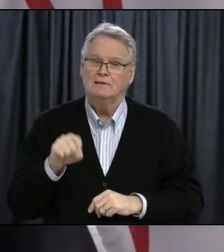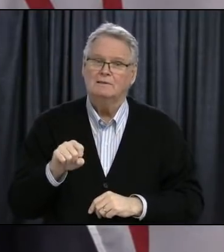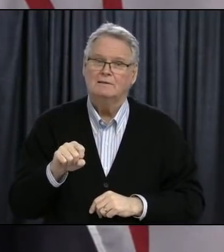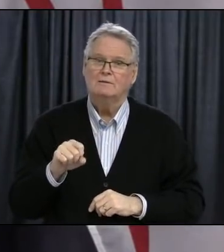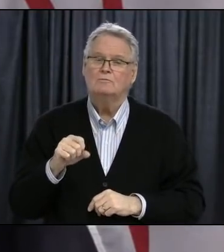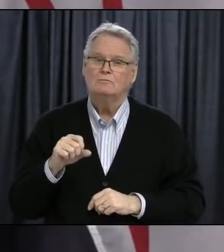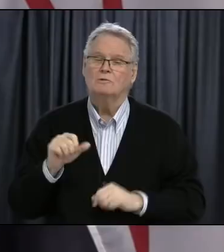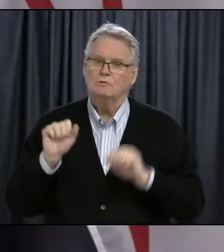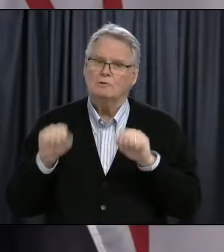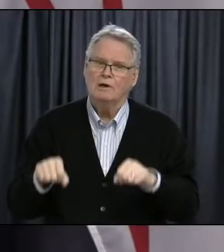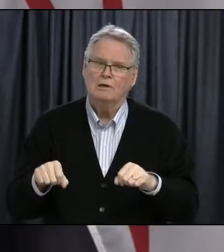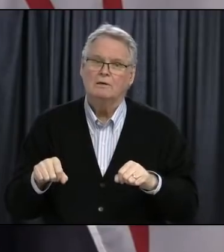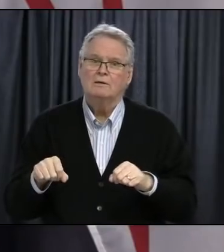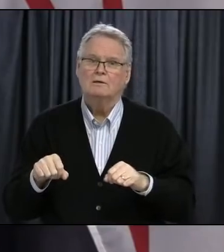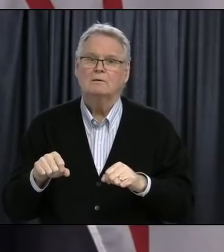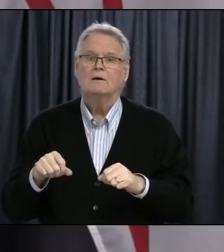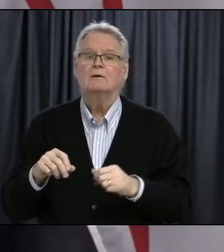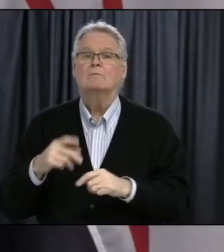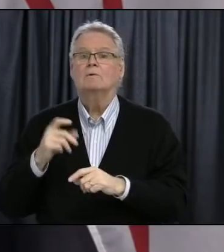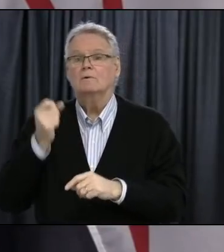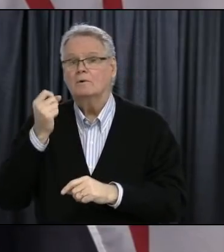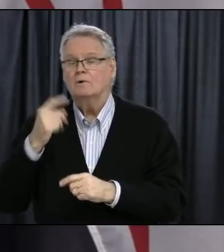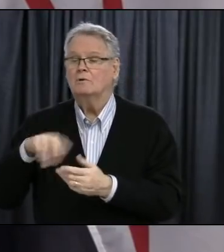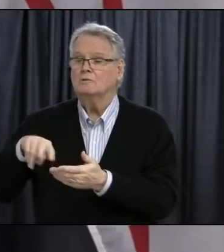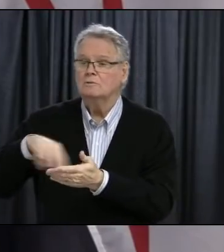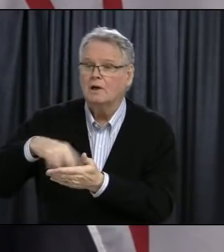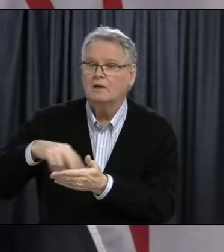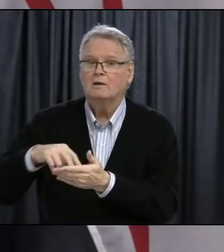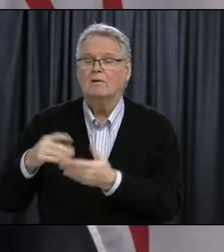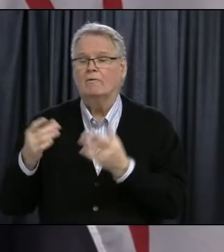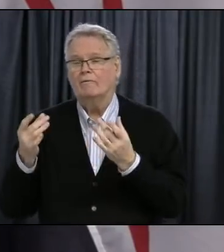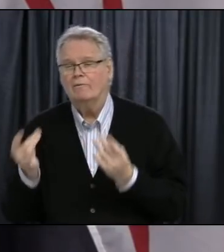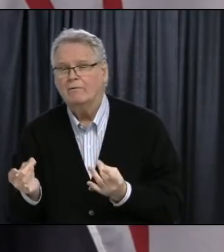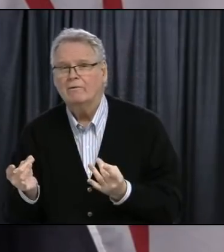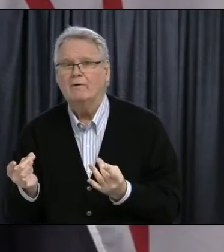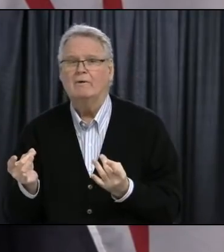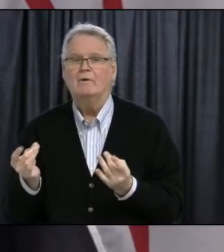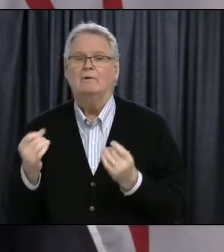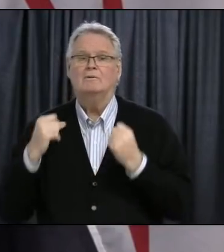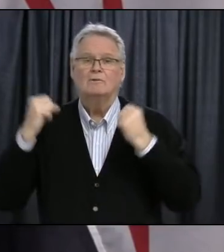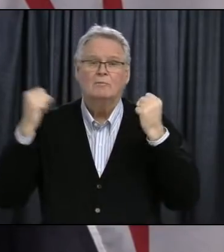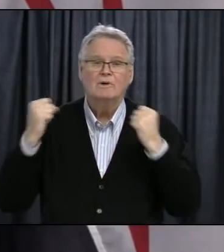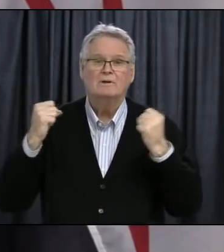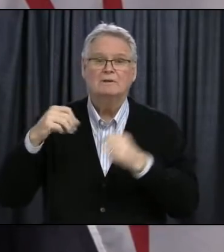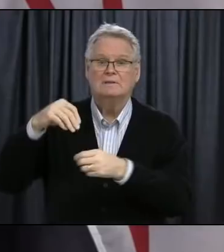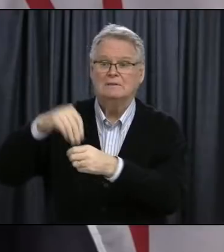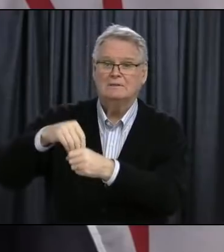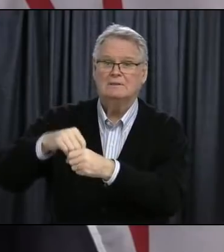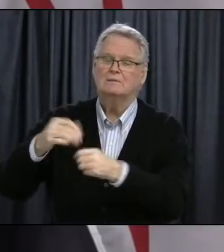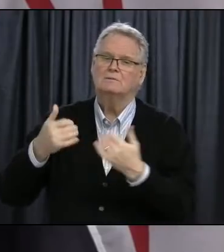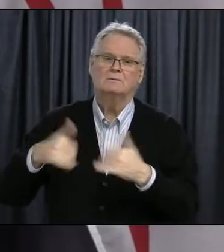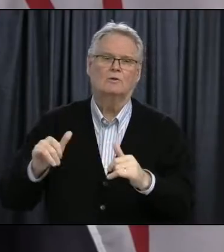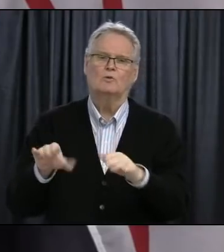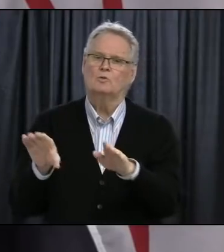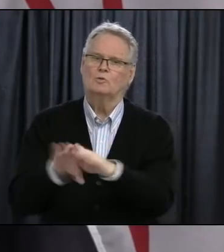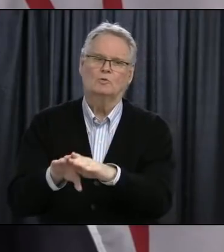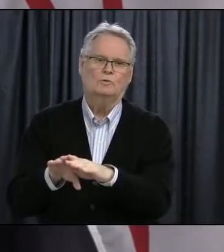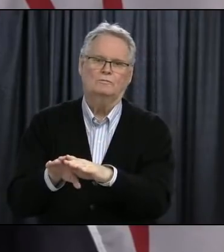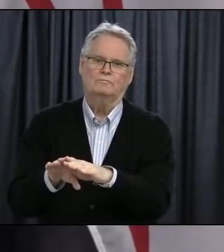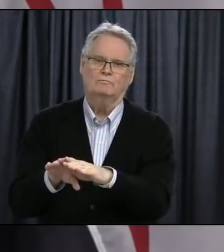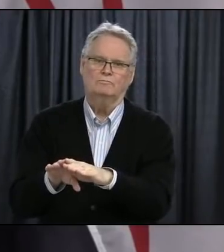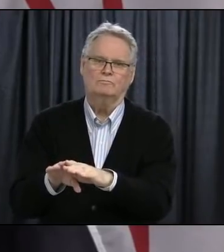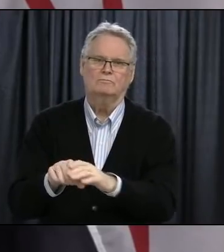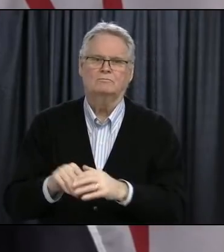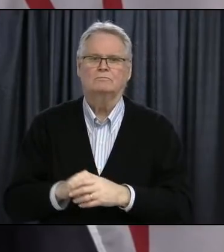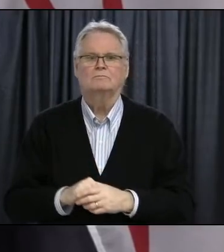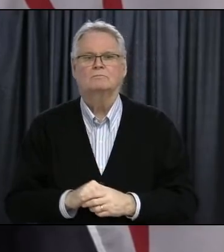facilities, arenas, dance studios, and performance spaces will remain closed. Healthcare services, private health clinics can reopen